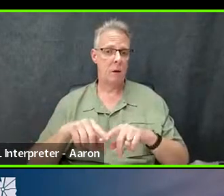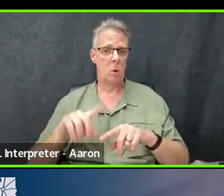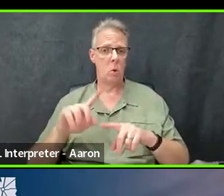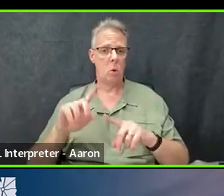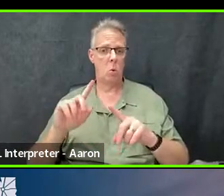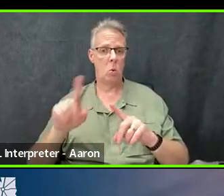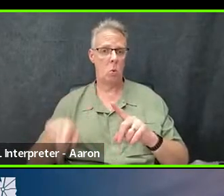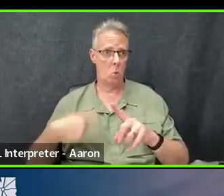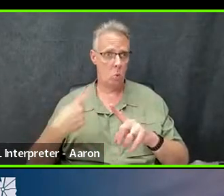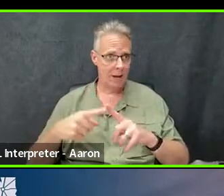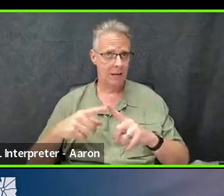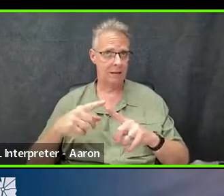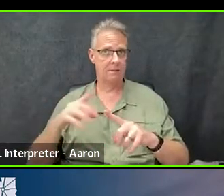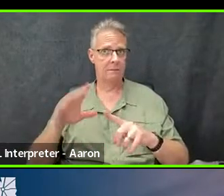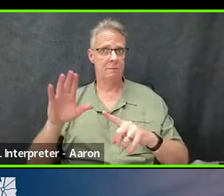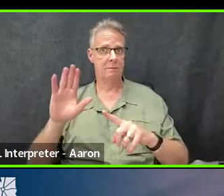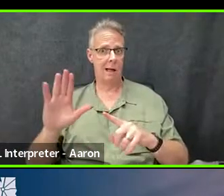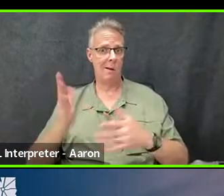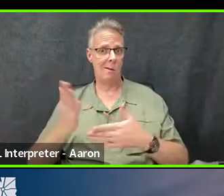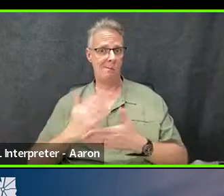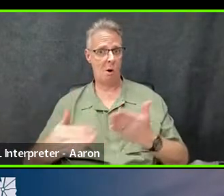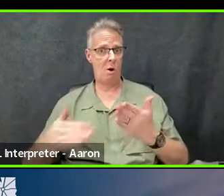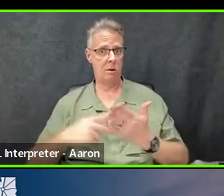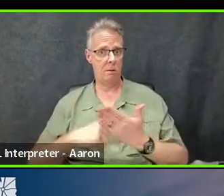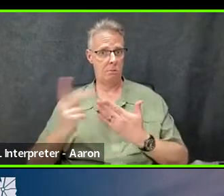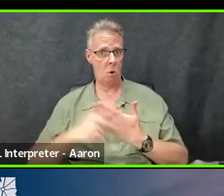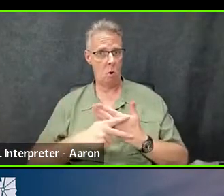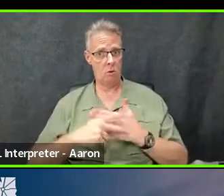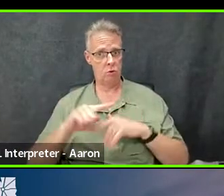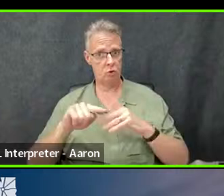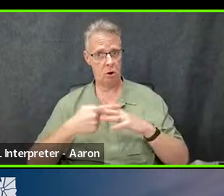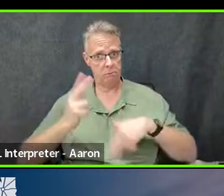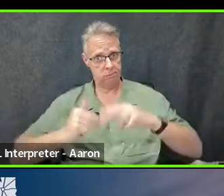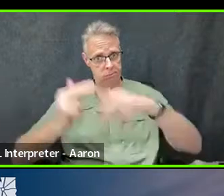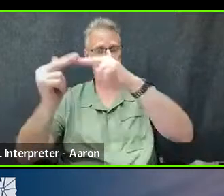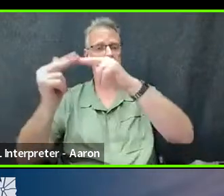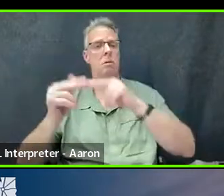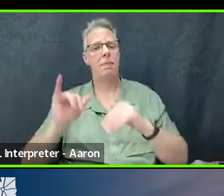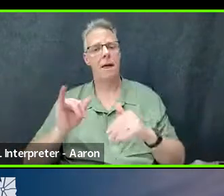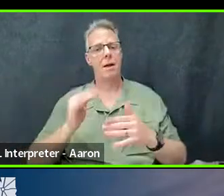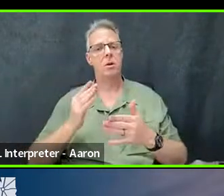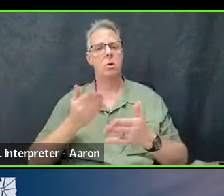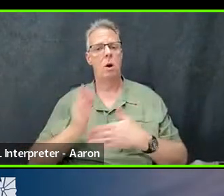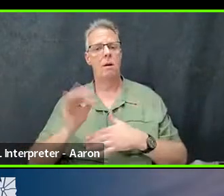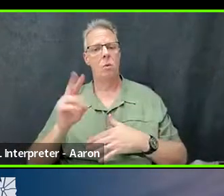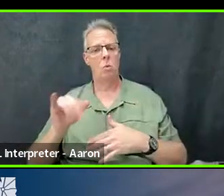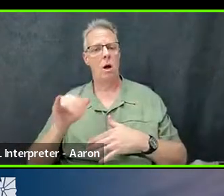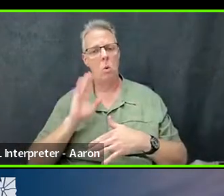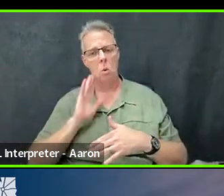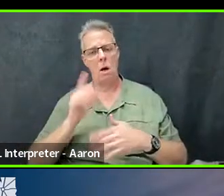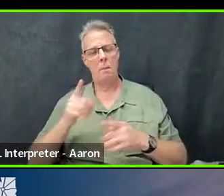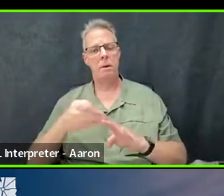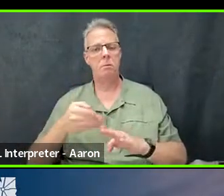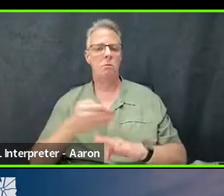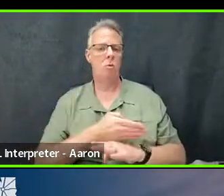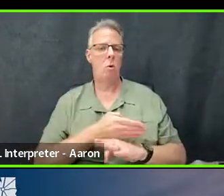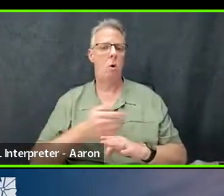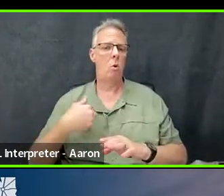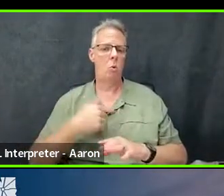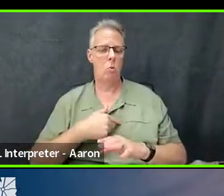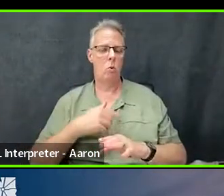that part of the program is constructed, the right-of-way would happen prior to that right-of-way acquisition.